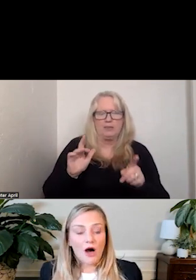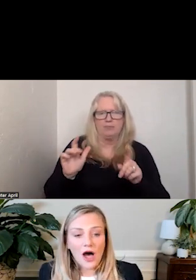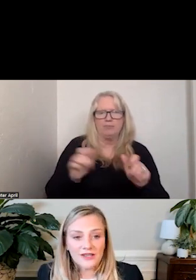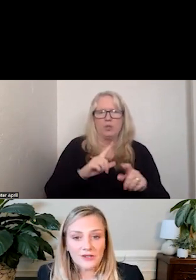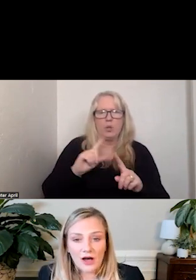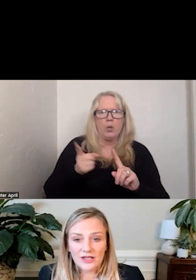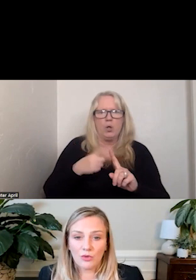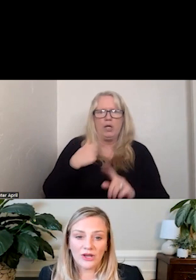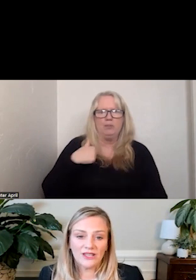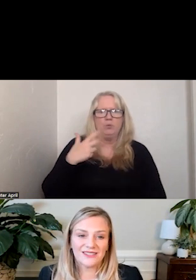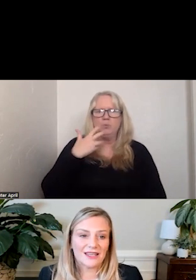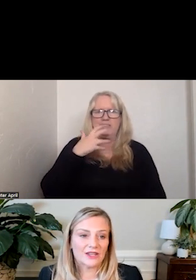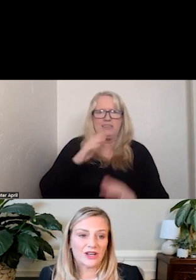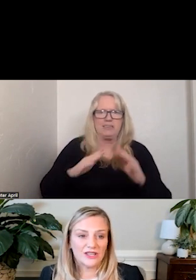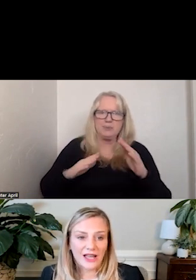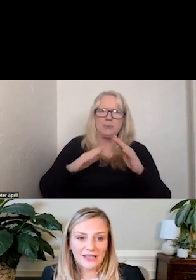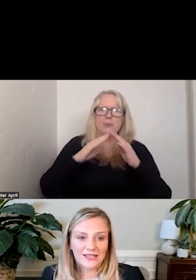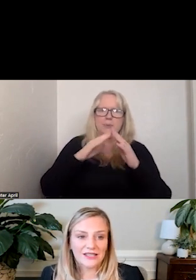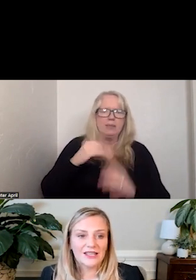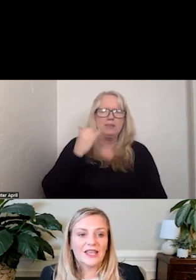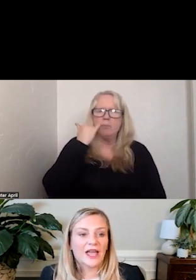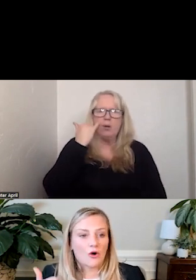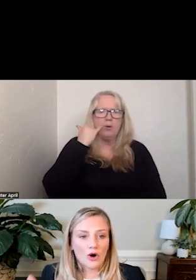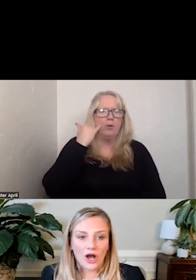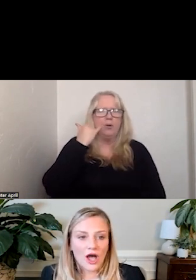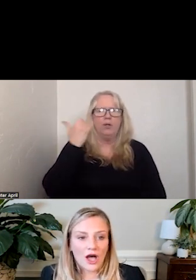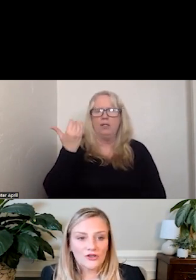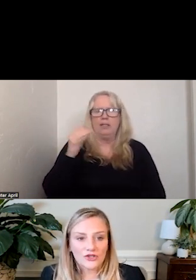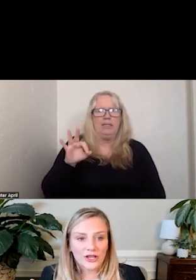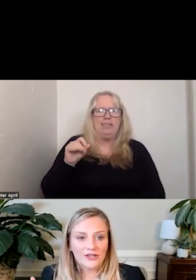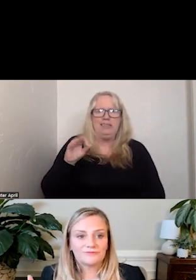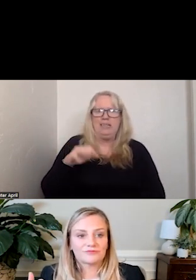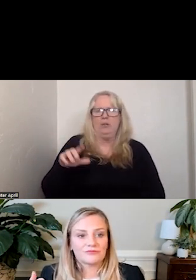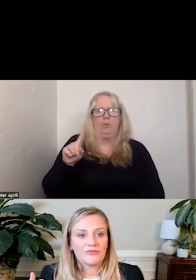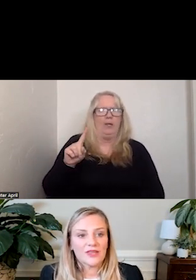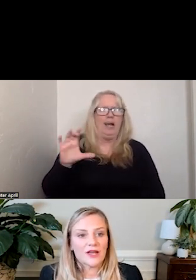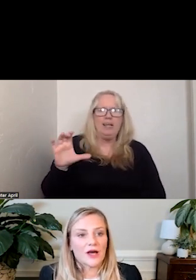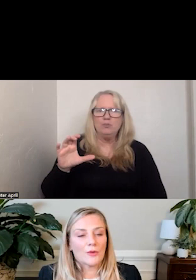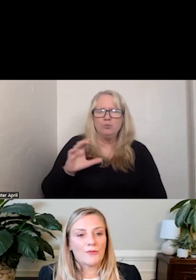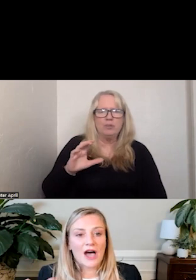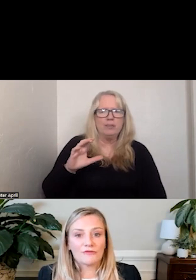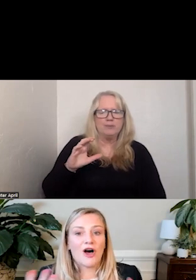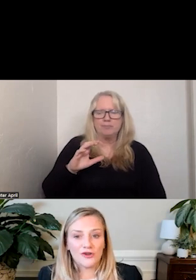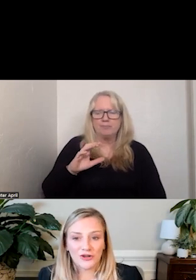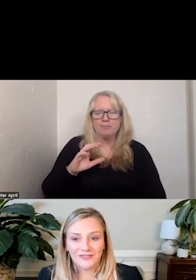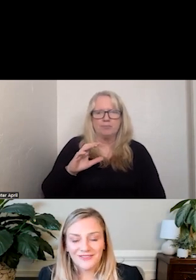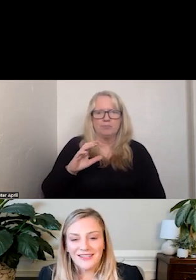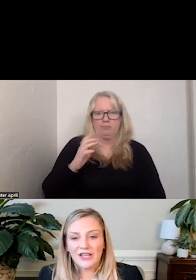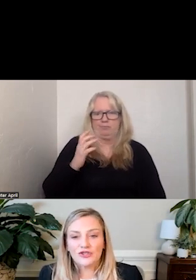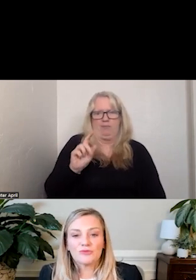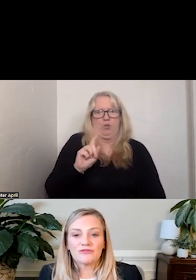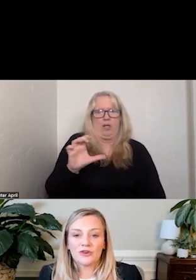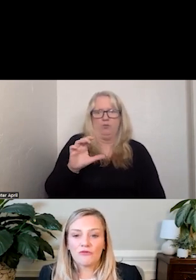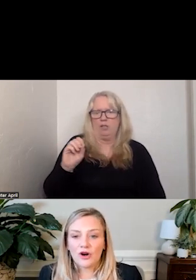this hottest point, let's say they're a 90 or 100 out of 100